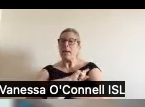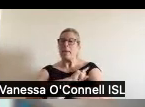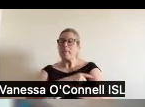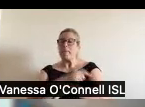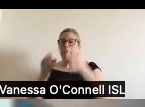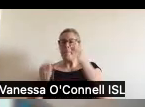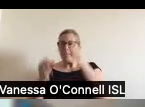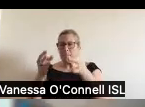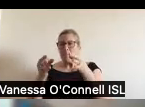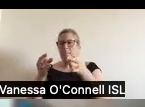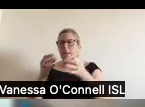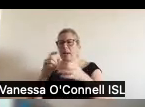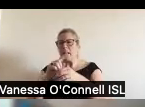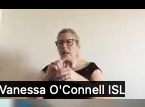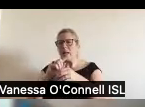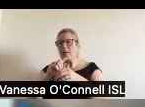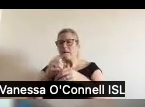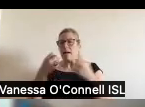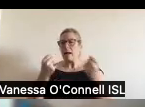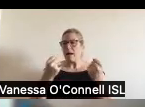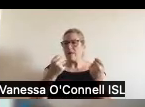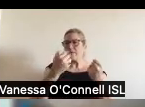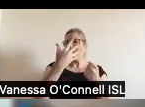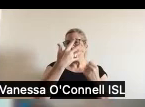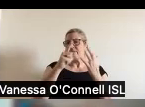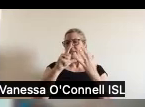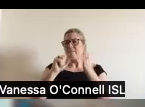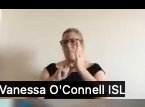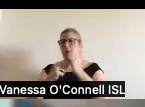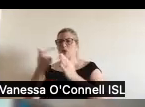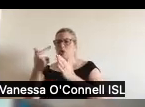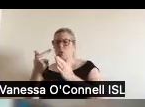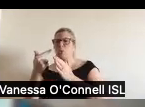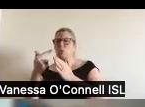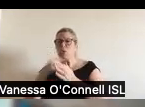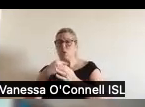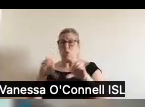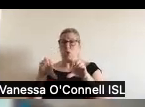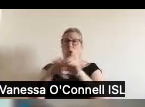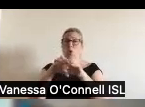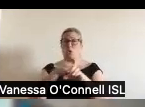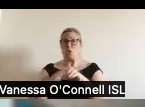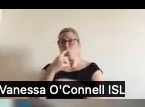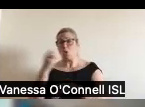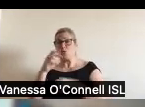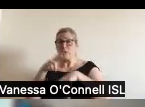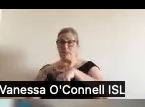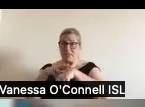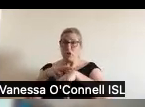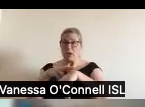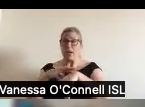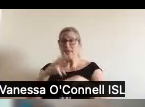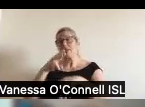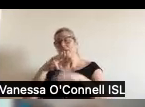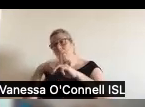as 57.2 points. So the closer you are to 100, the better it is, and the more gender